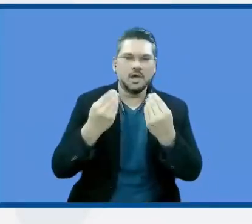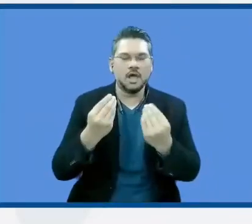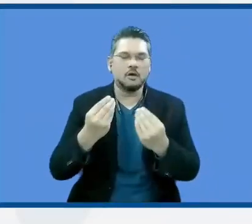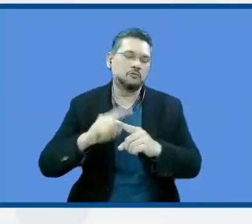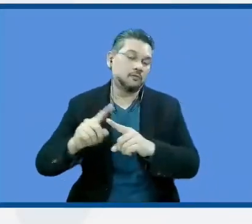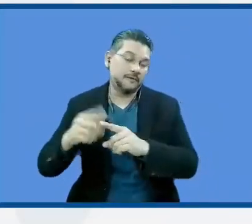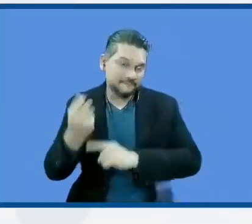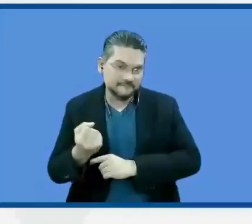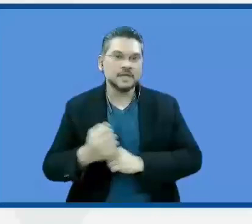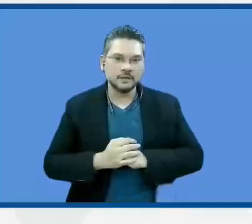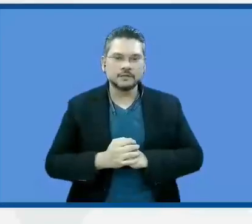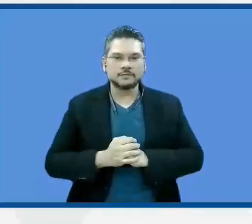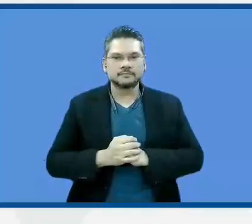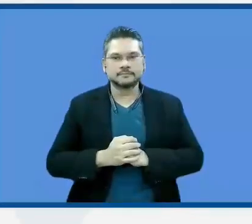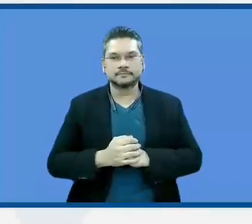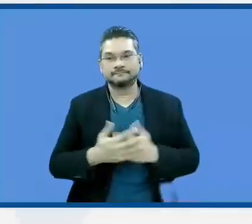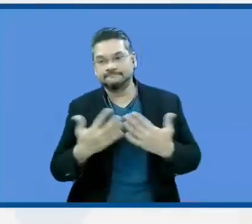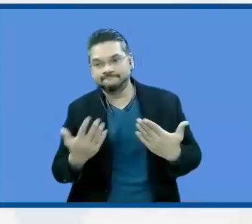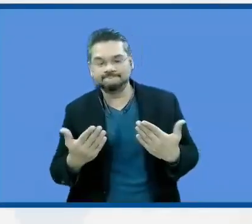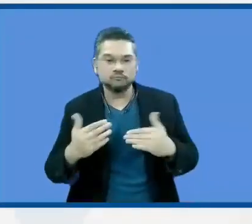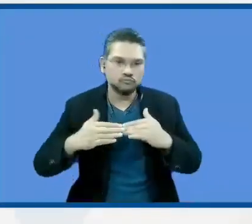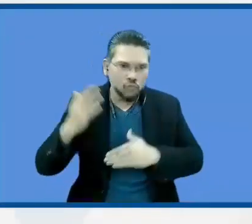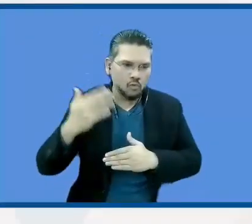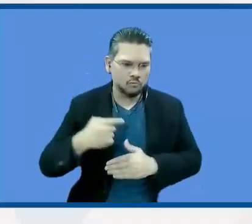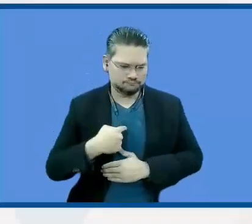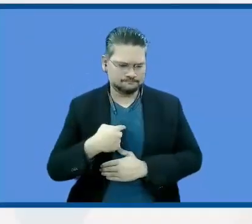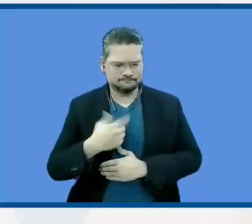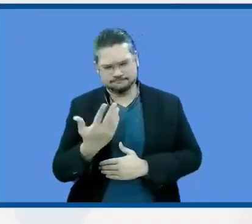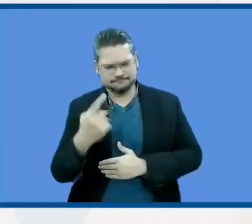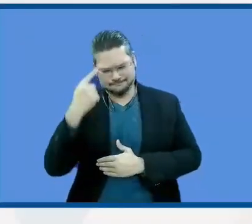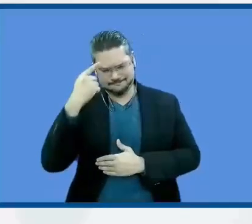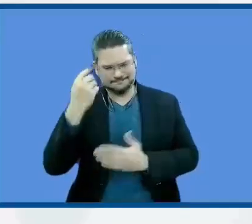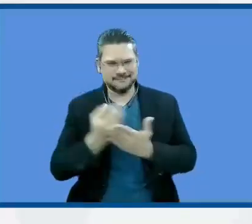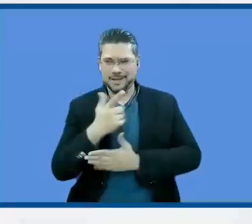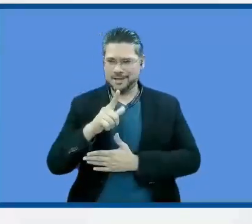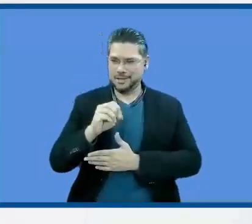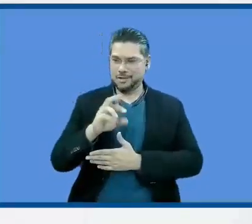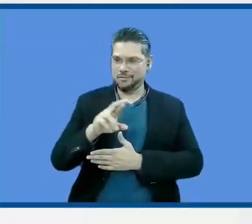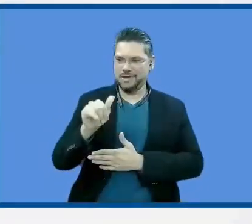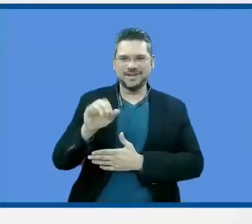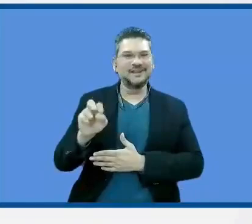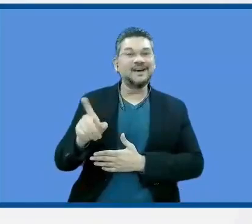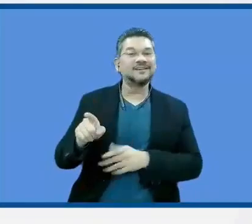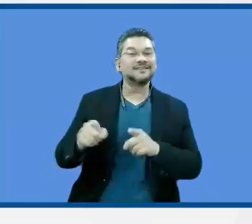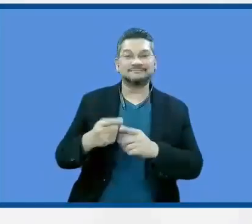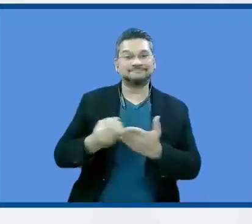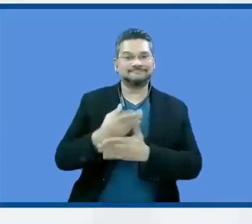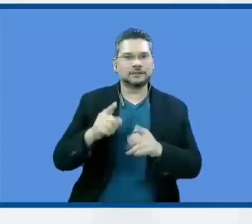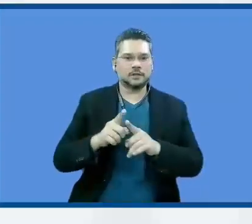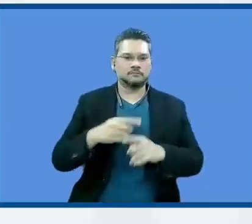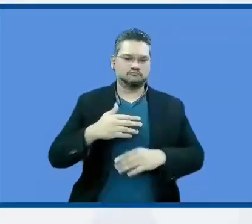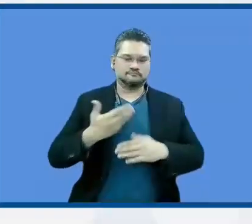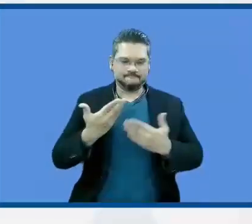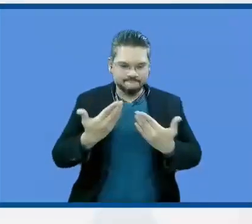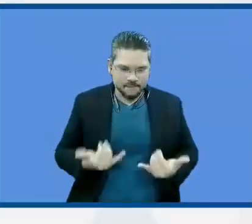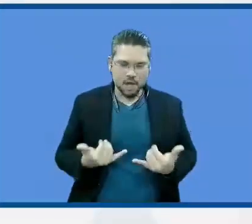So my third observation is about what does that have to do with what Lorena was telling us and the situation on the ground. And that